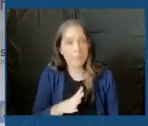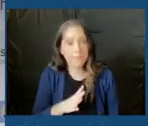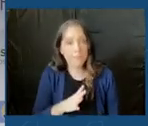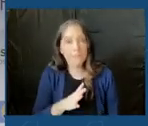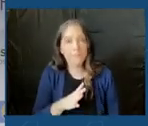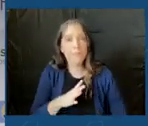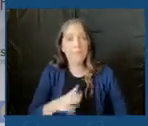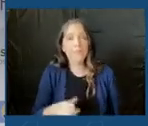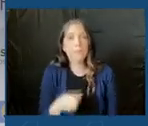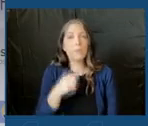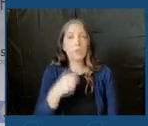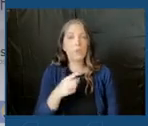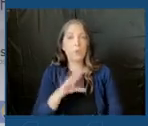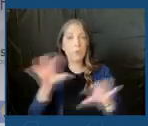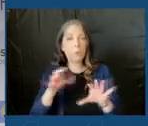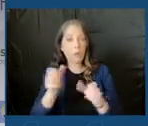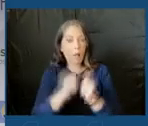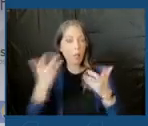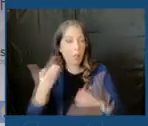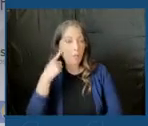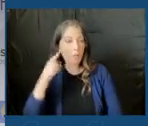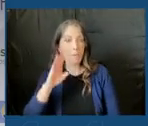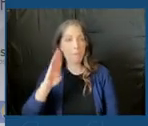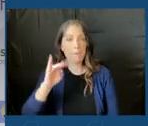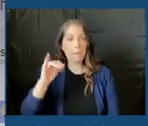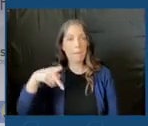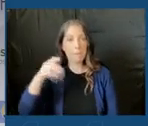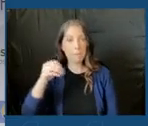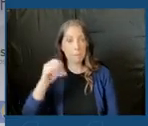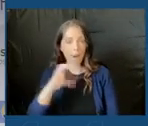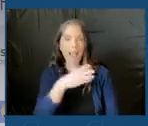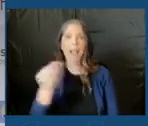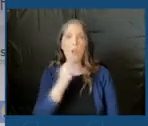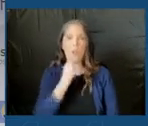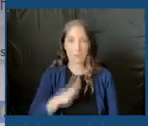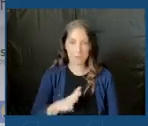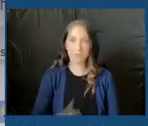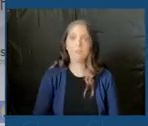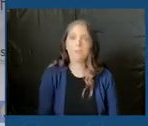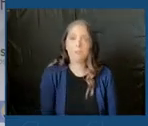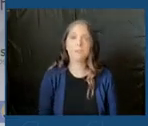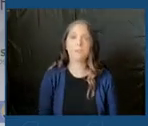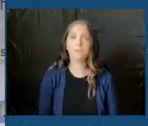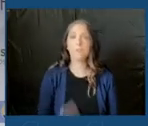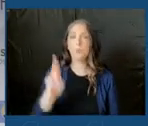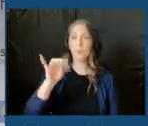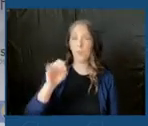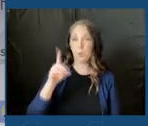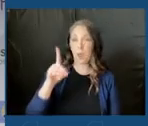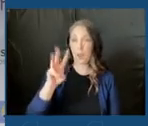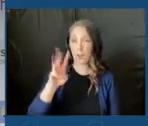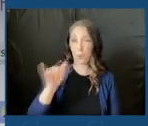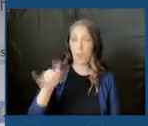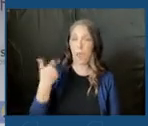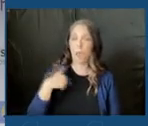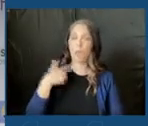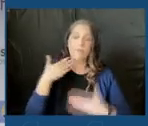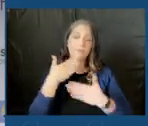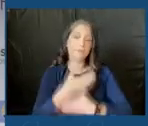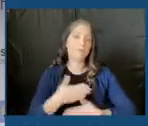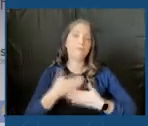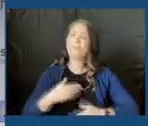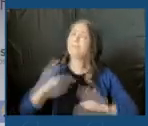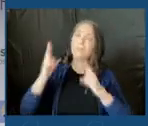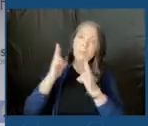for the BIPOC communities, but also for women. The United Way of New York City is pleased and honored to be the